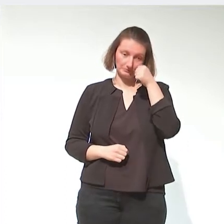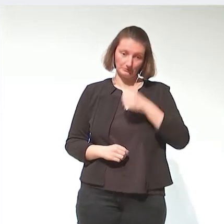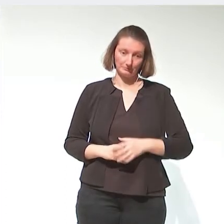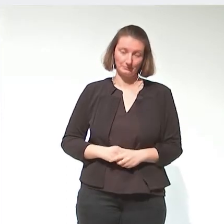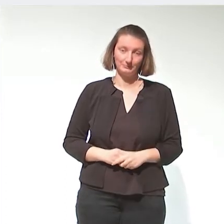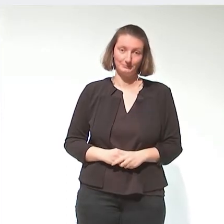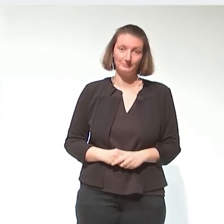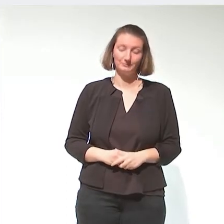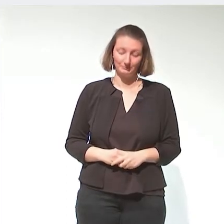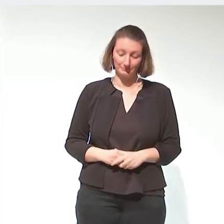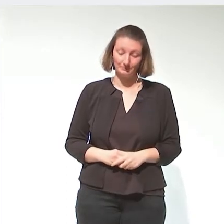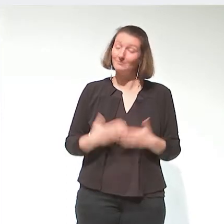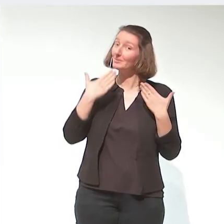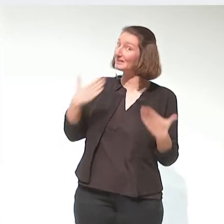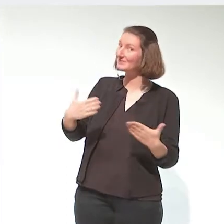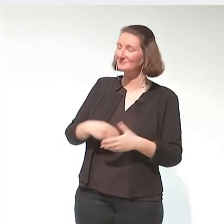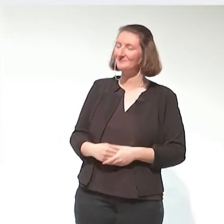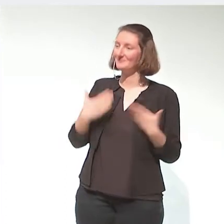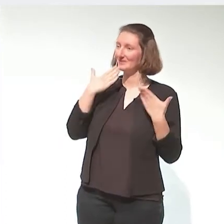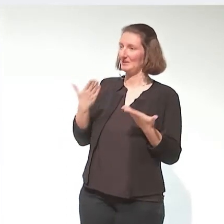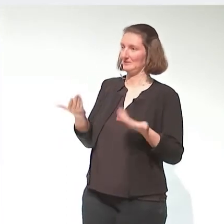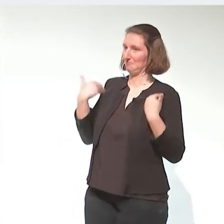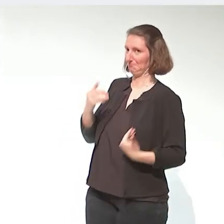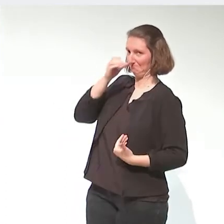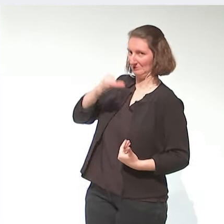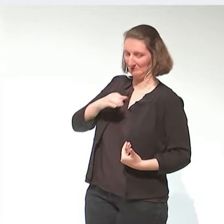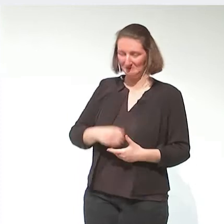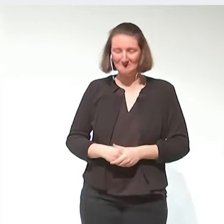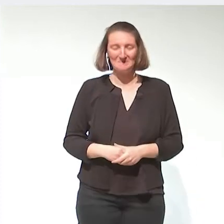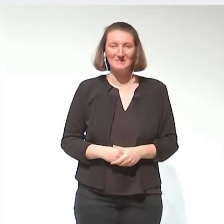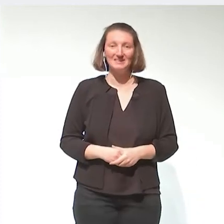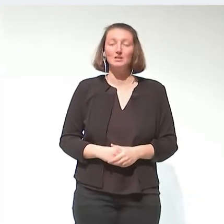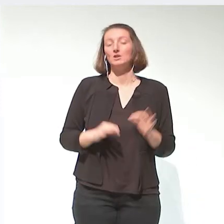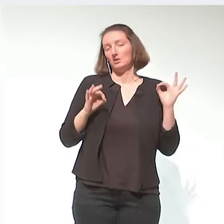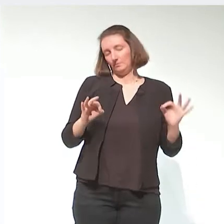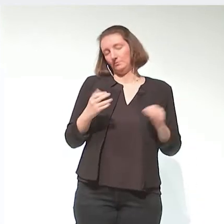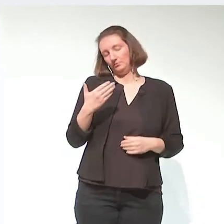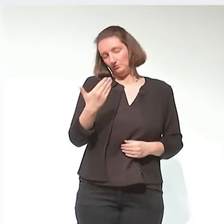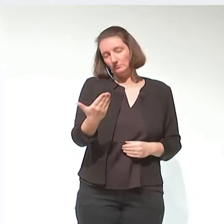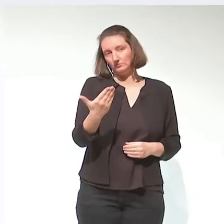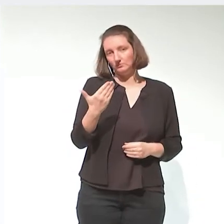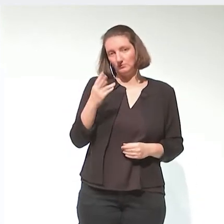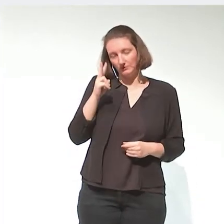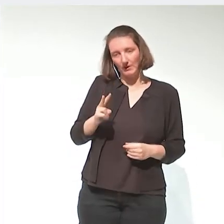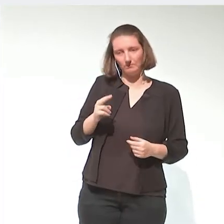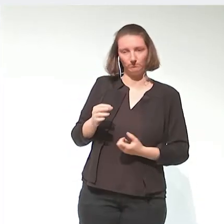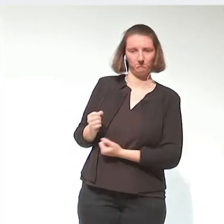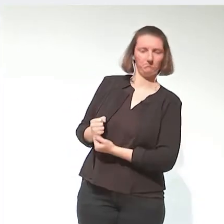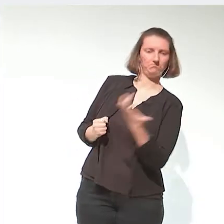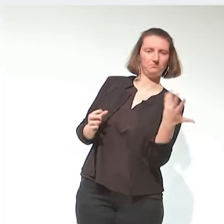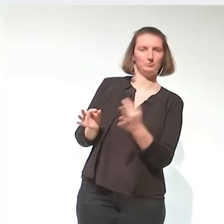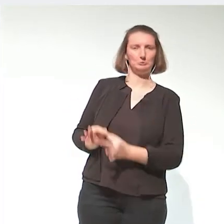Thank you very much. Well, of course, countries are very similar in their problems with